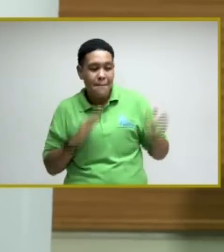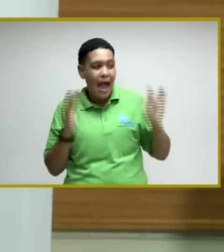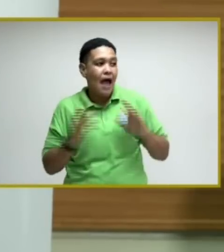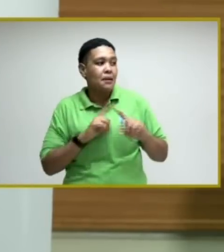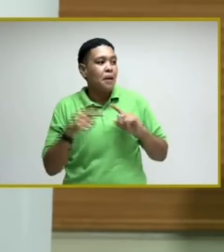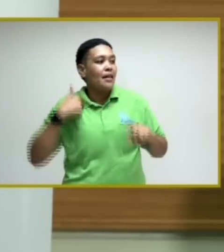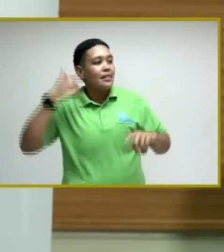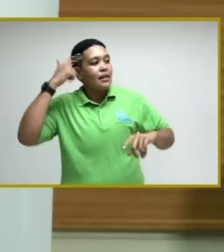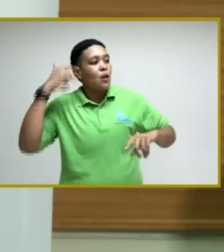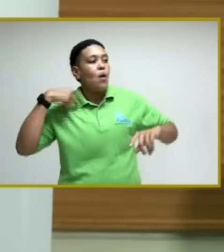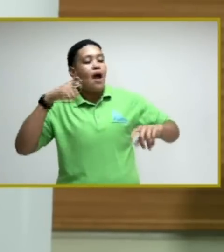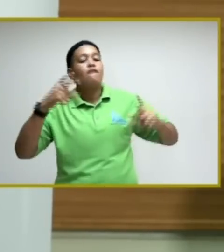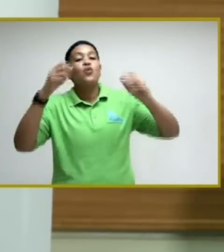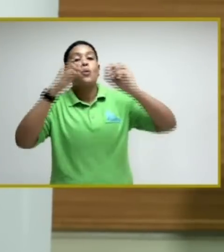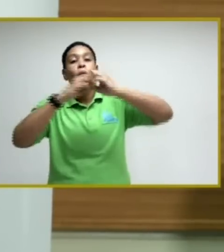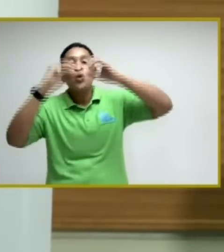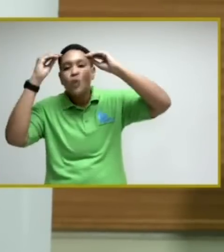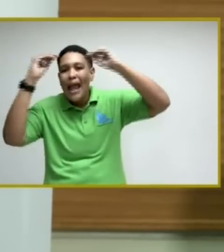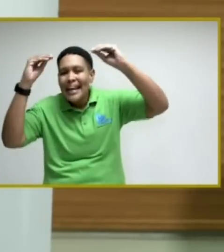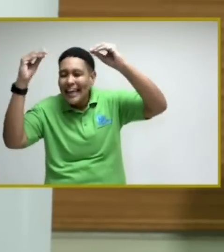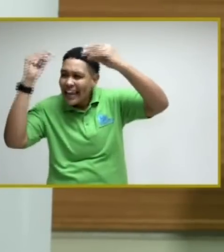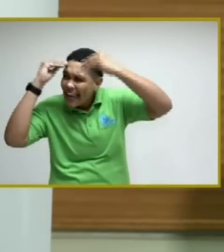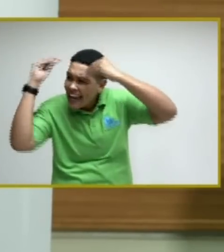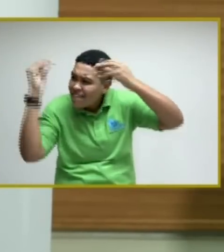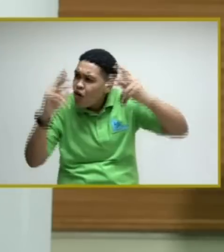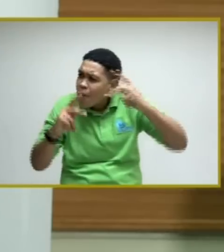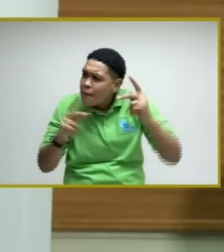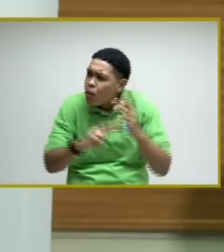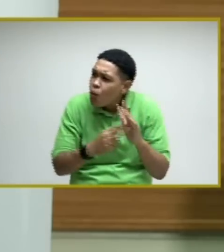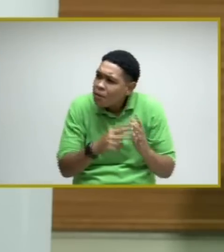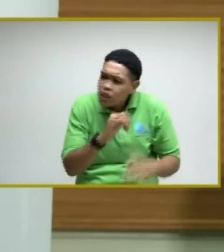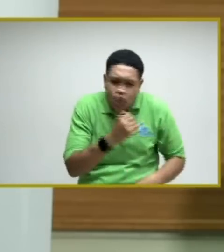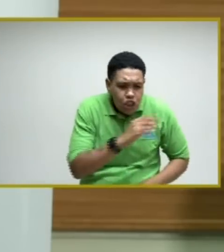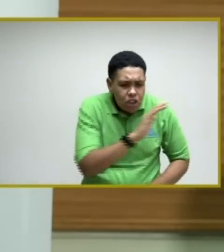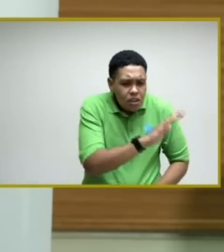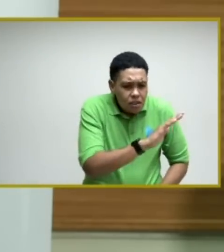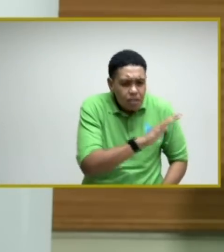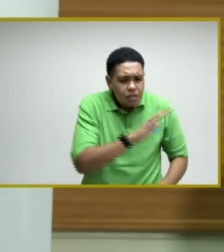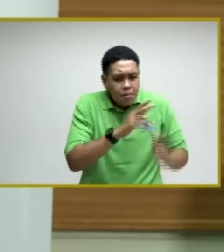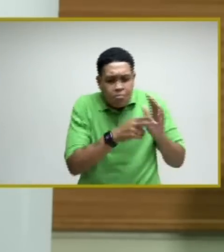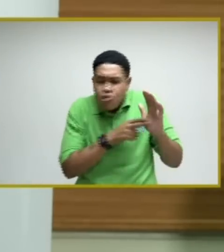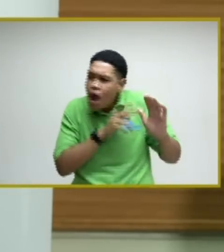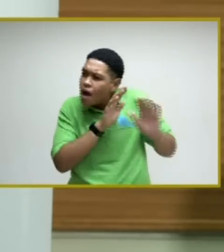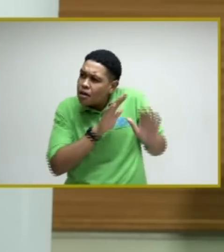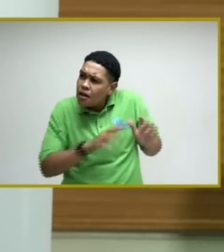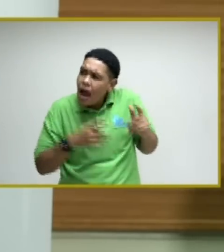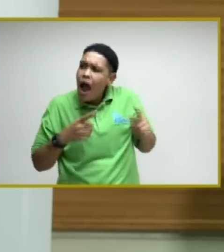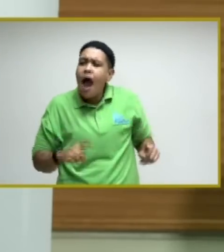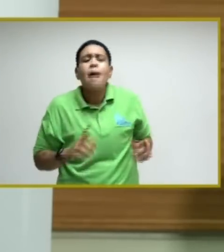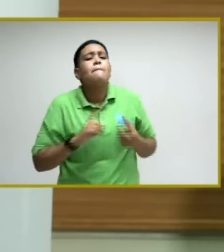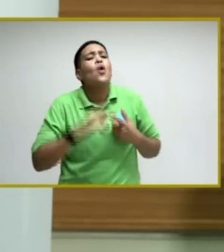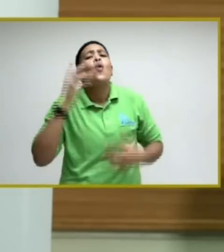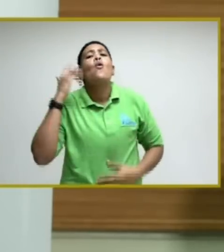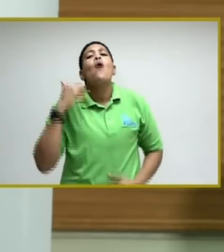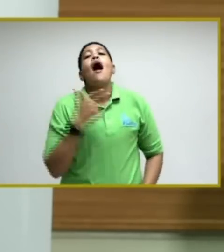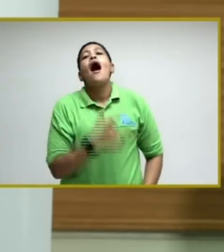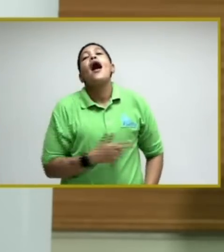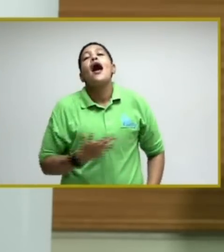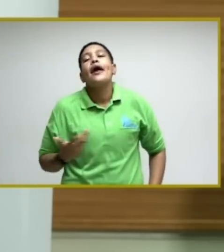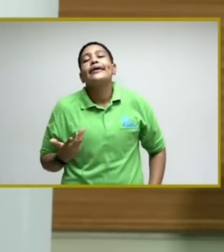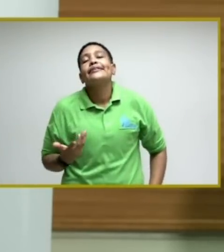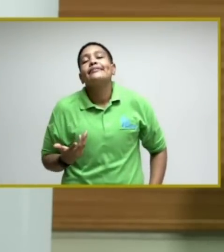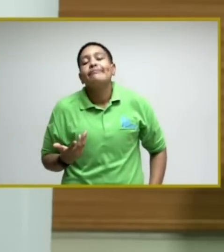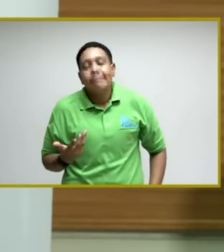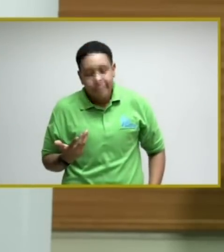we're going to have to do more to educate, inform the public around that particular brand and why it